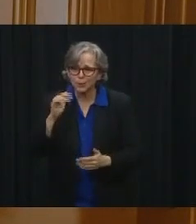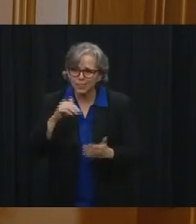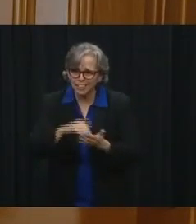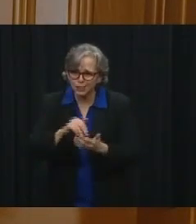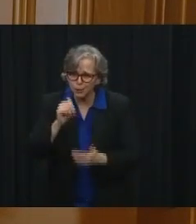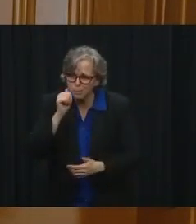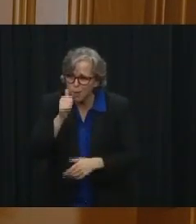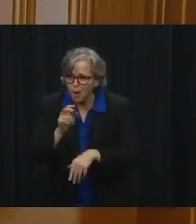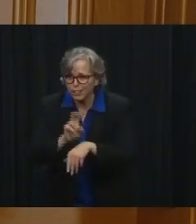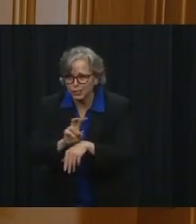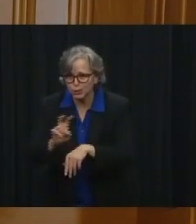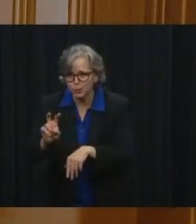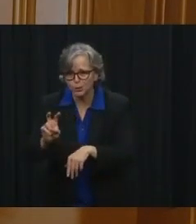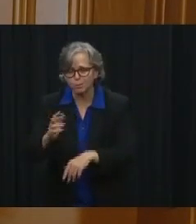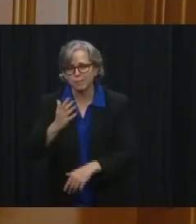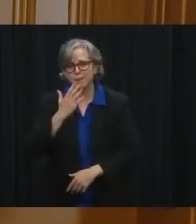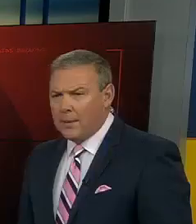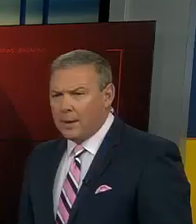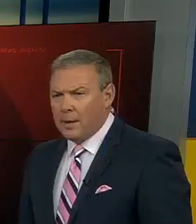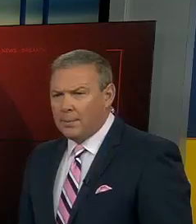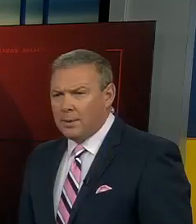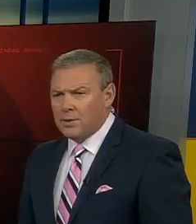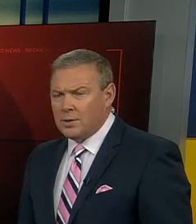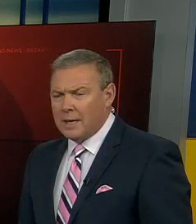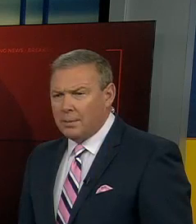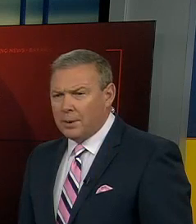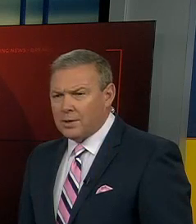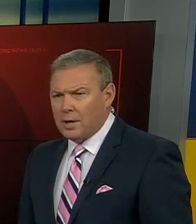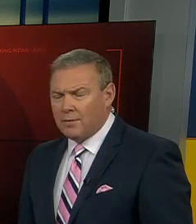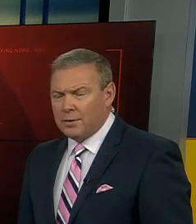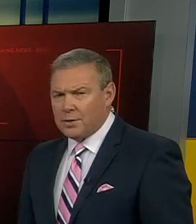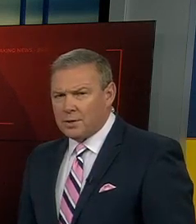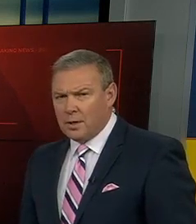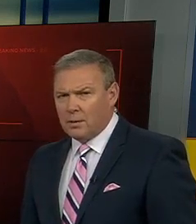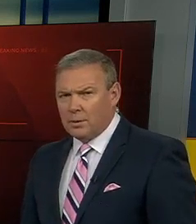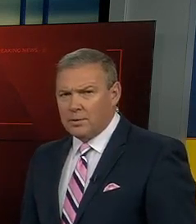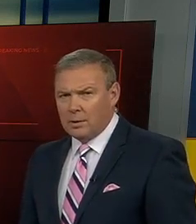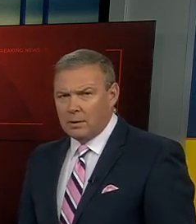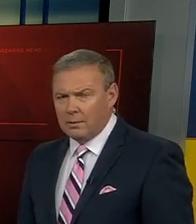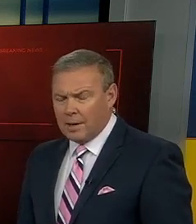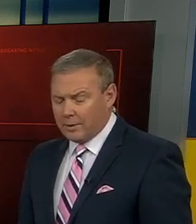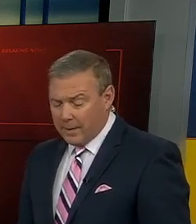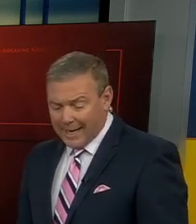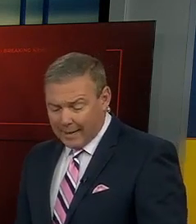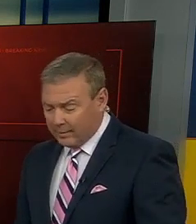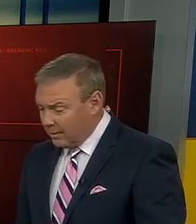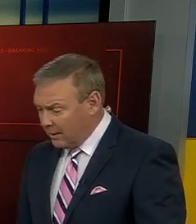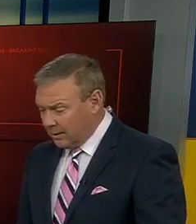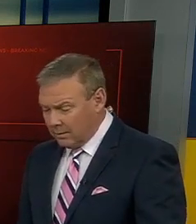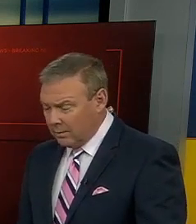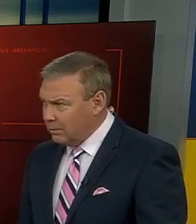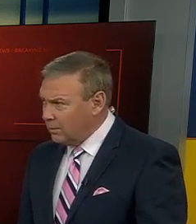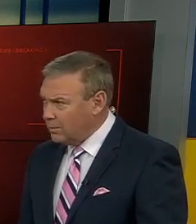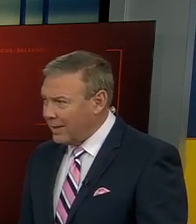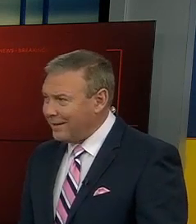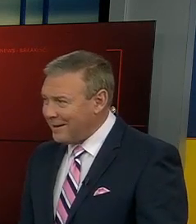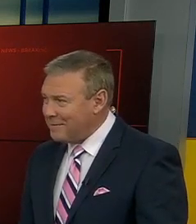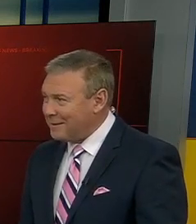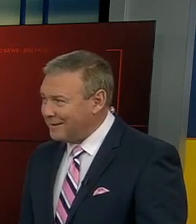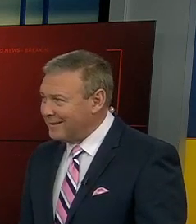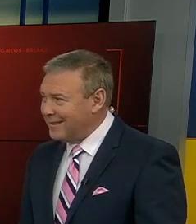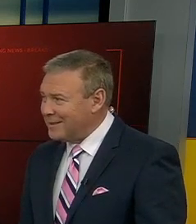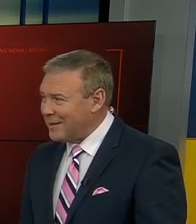Thank you. Governor Mike DeWine wrapping up his daily press conference with Dr. Amy Acton with and a prayer.